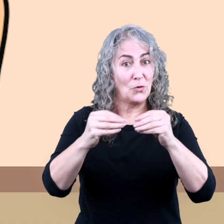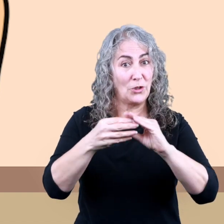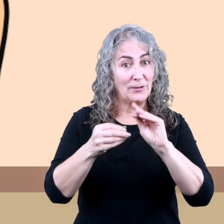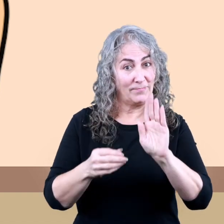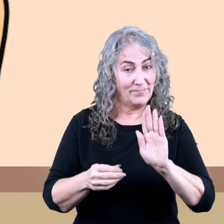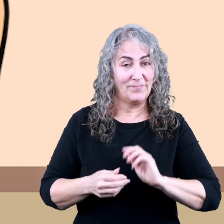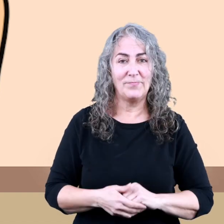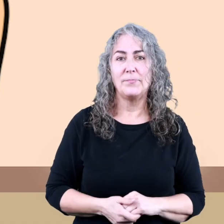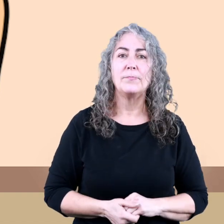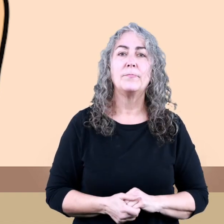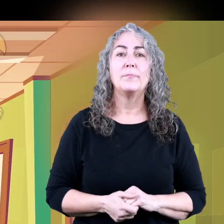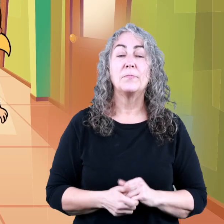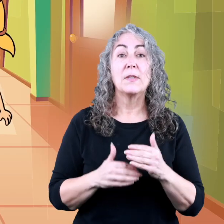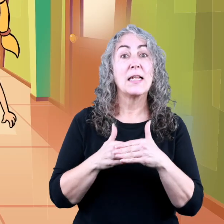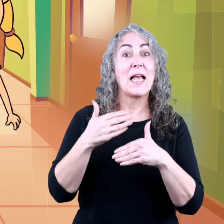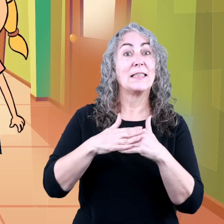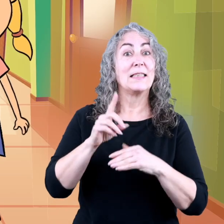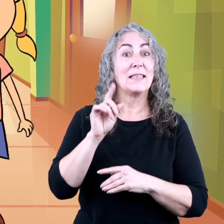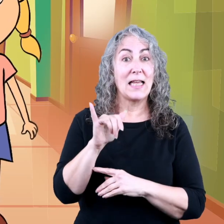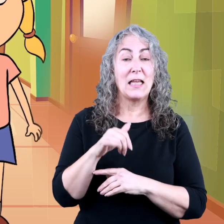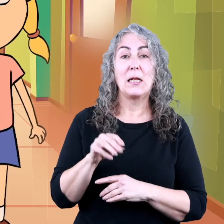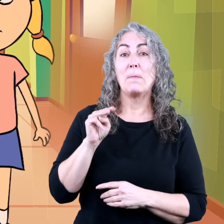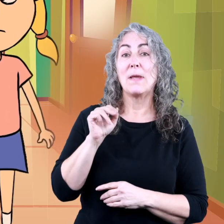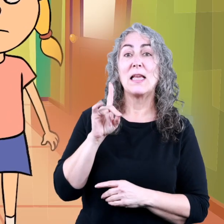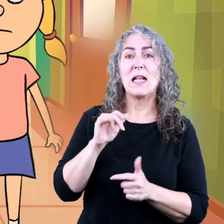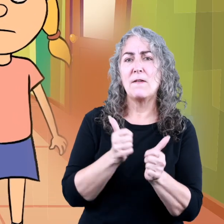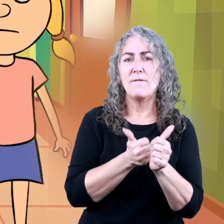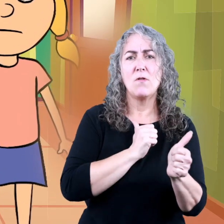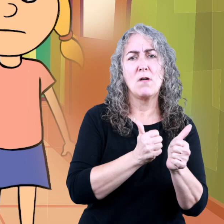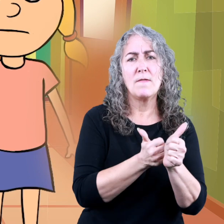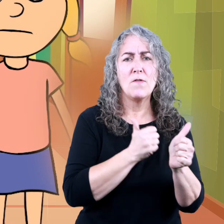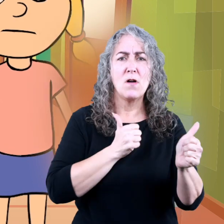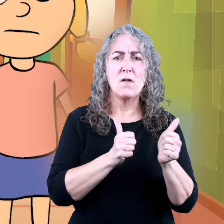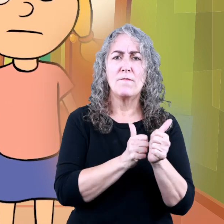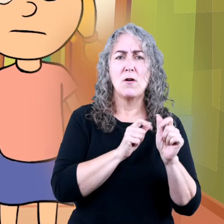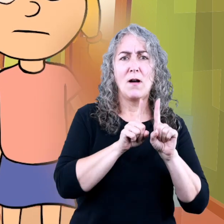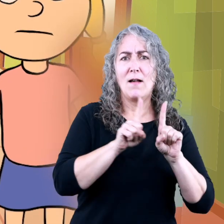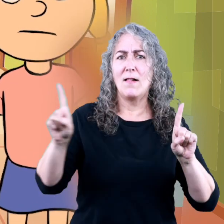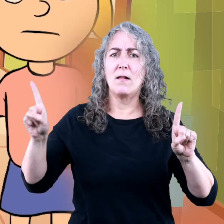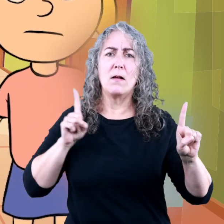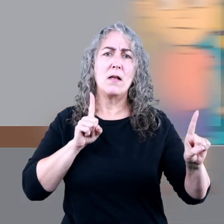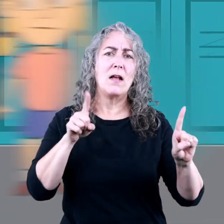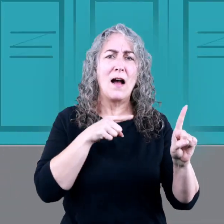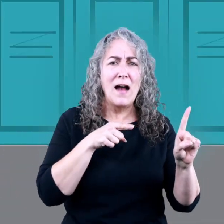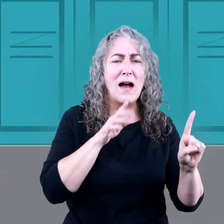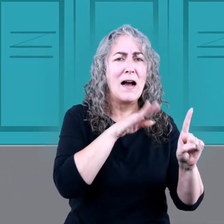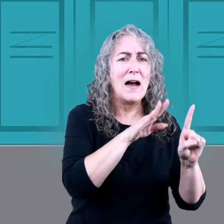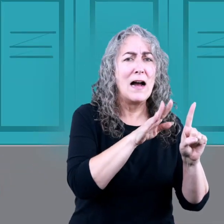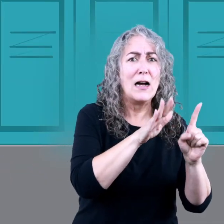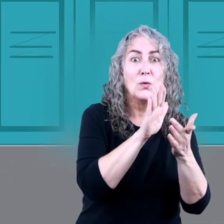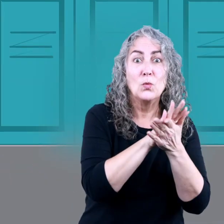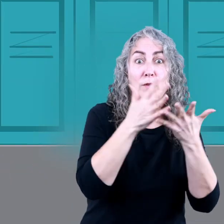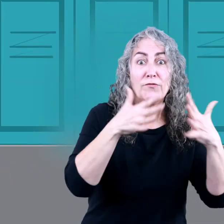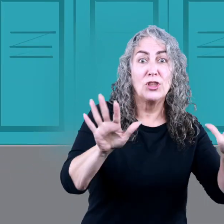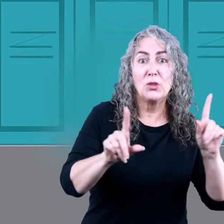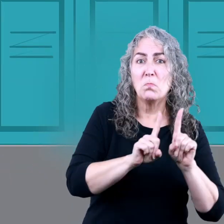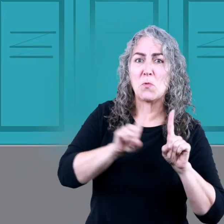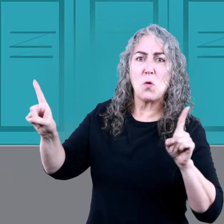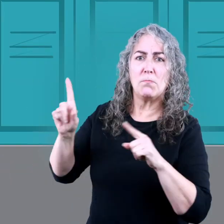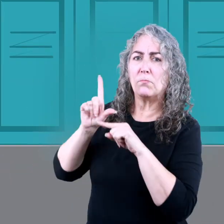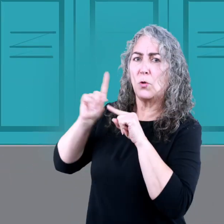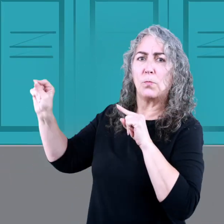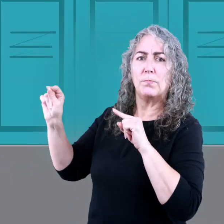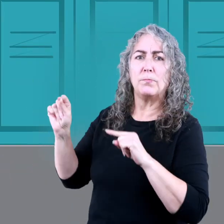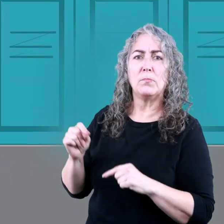story. The next day, Mandy avoided Bradley at school. She ran home as soon as the last